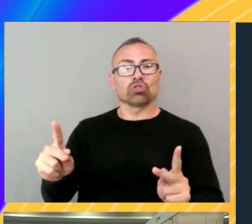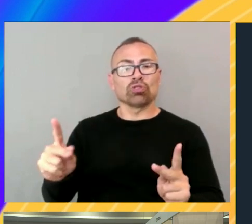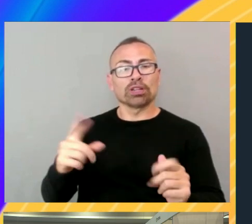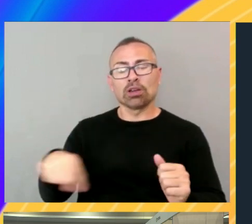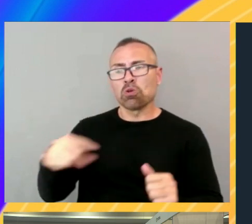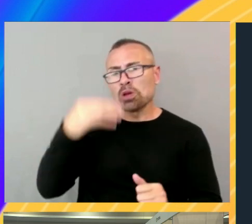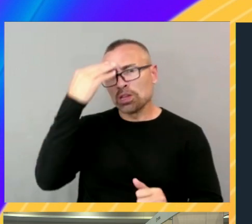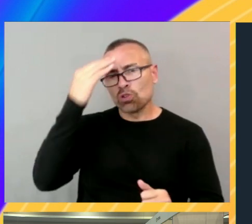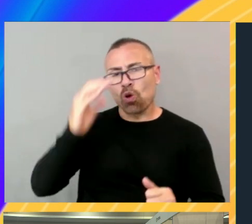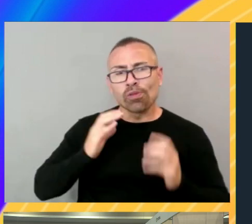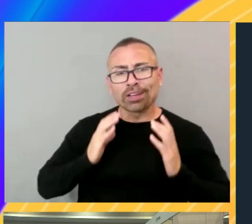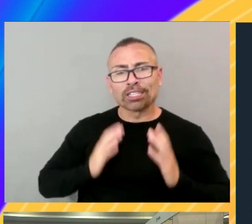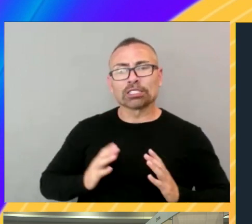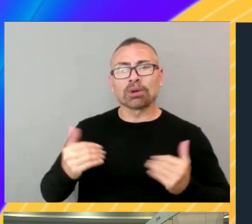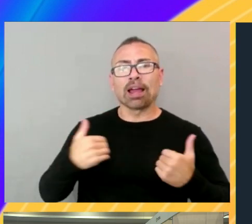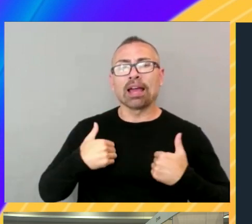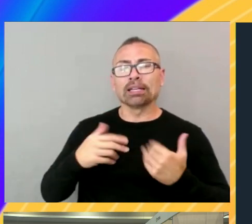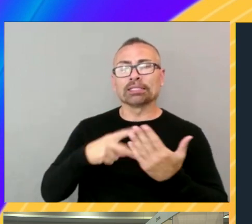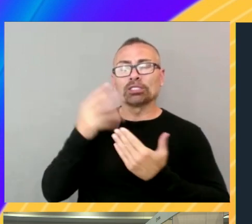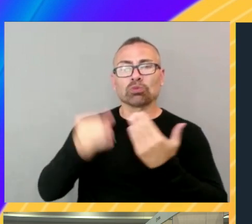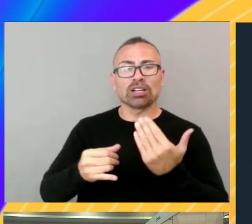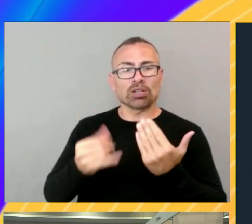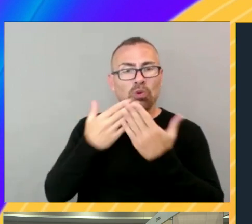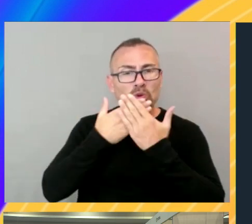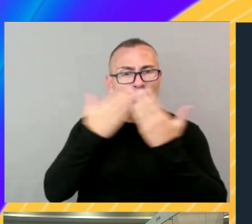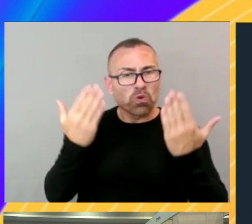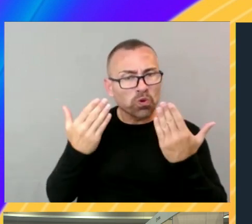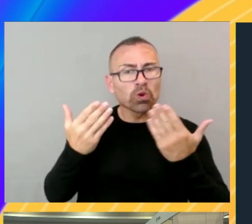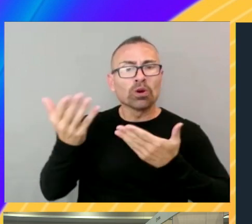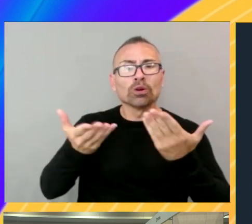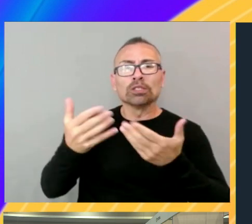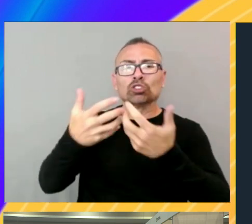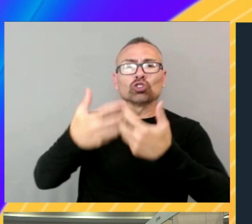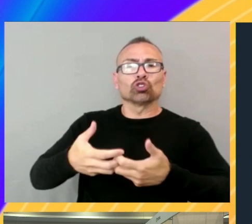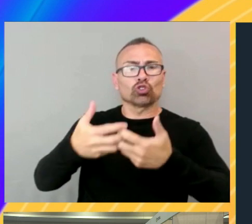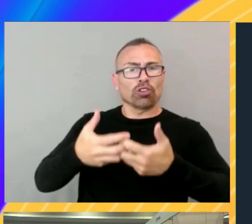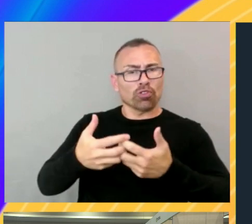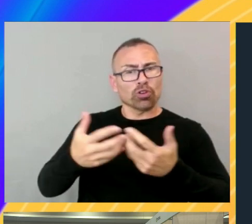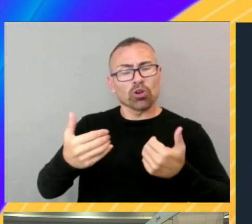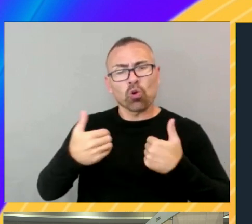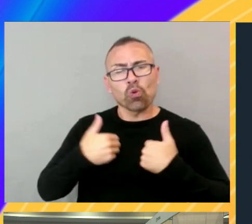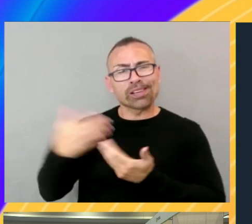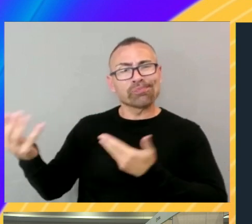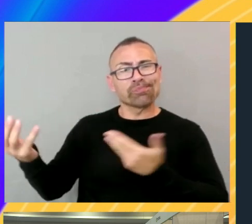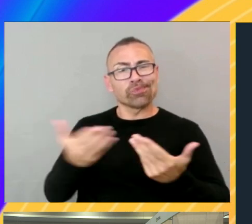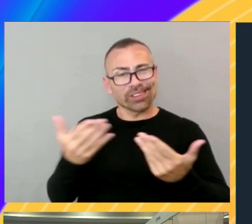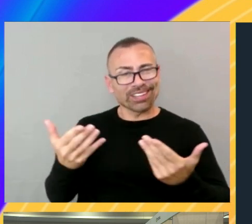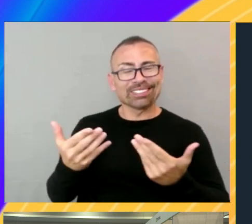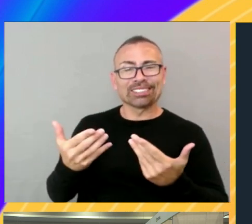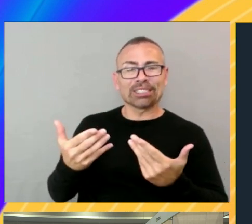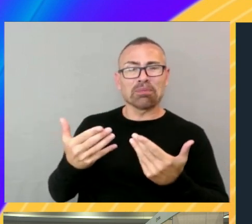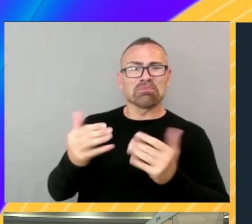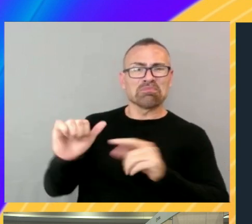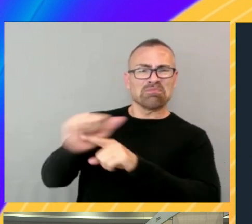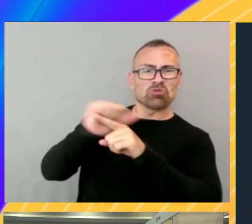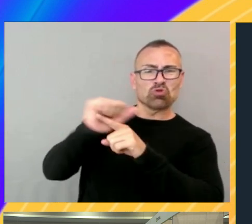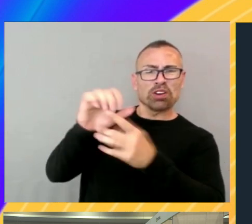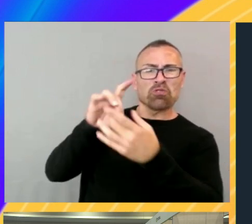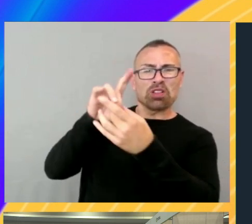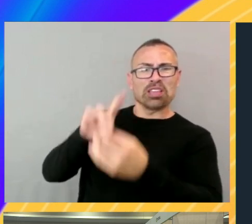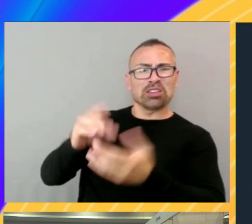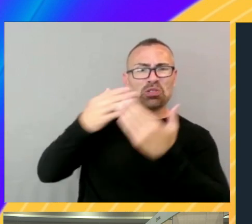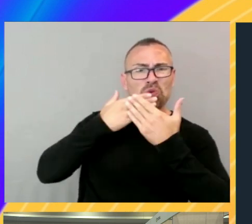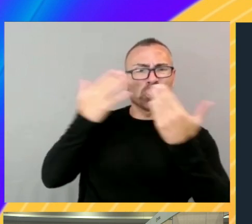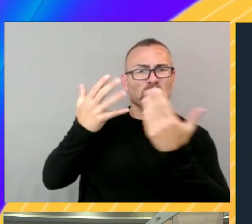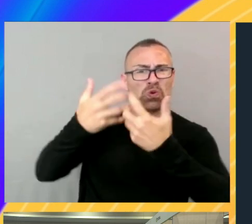serverless project. We can bring in some specific serverless training that's not like you're not going to get a certificate or anything, but maybe we can